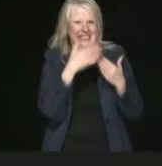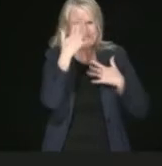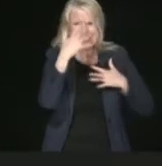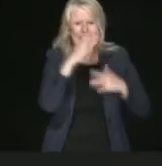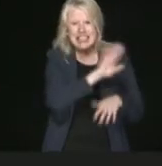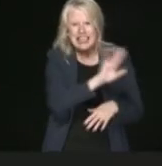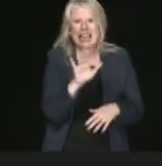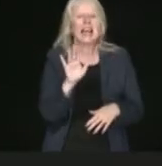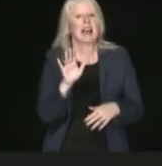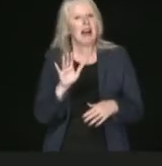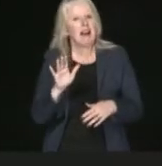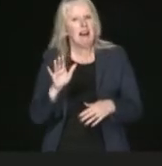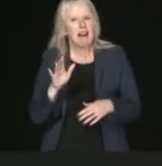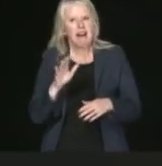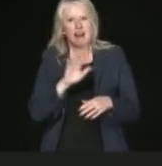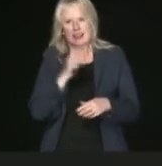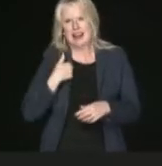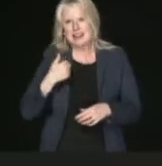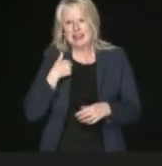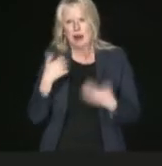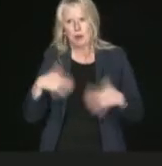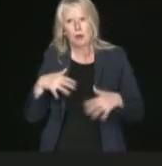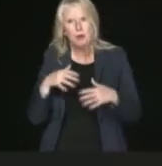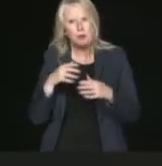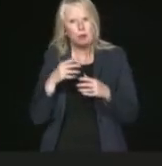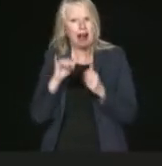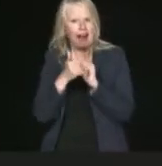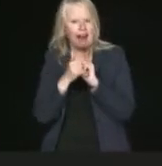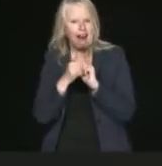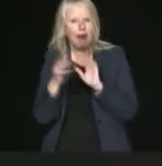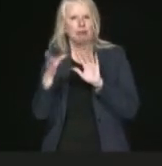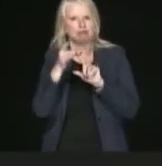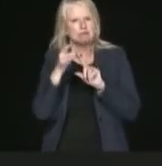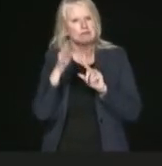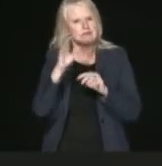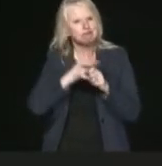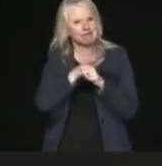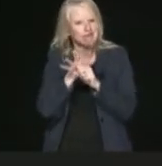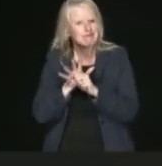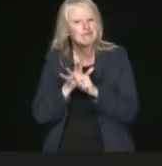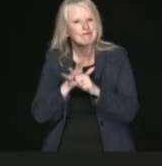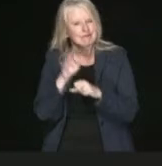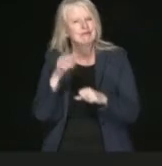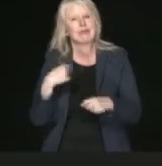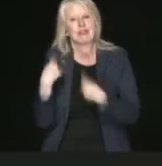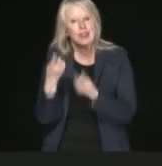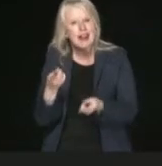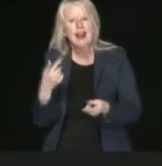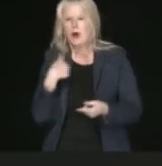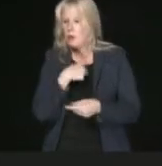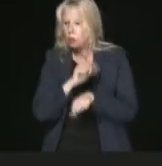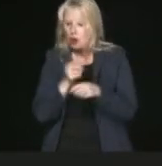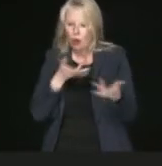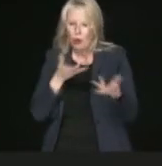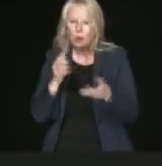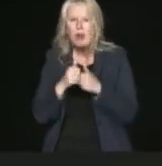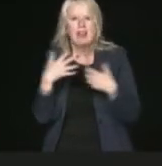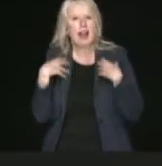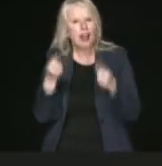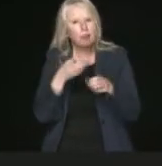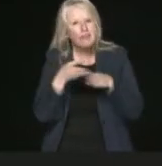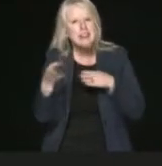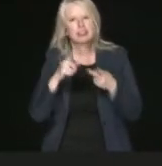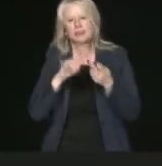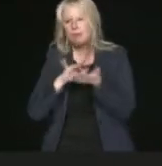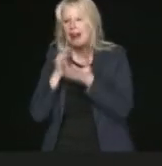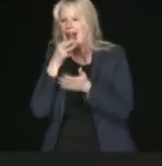country in terms of the impact of COVID-19. We're continuing to work with health professionals and medical experts to make sure we're